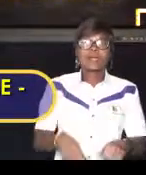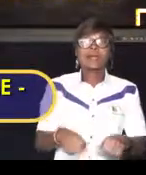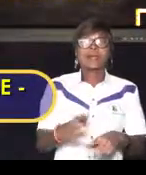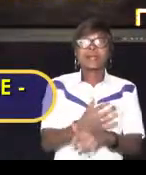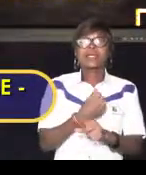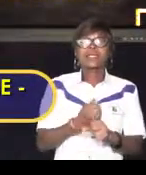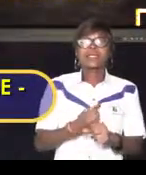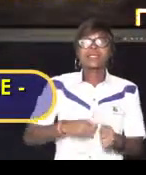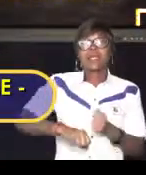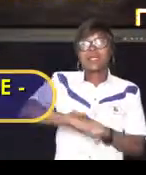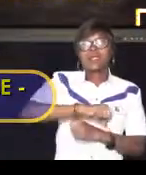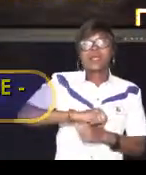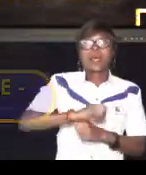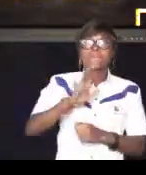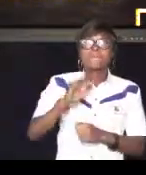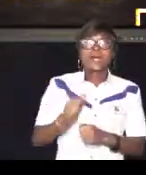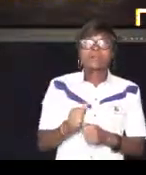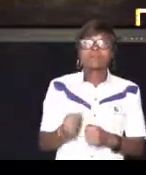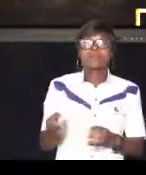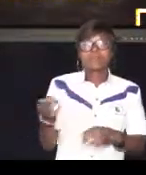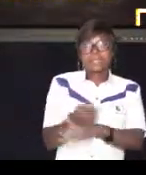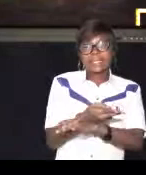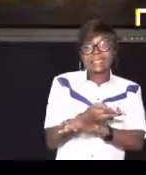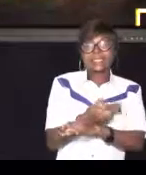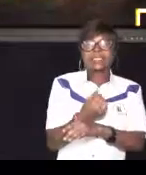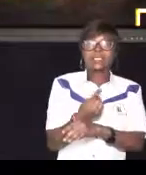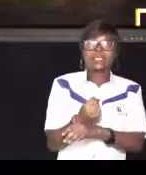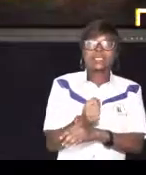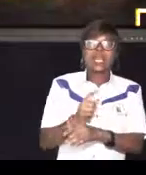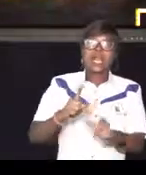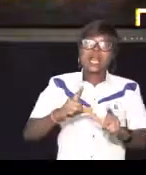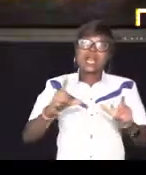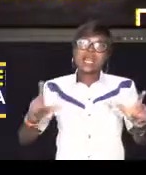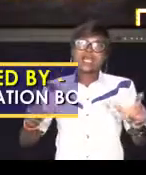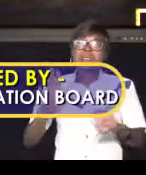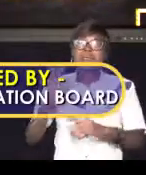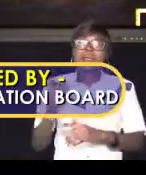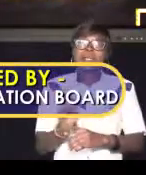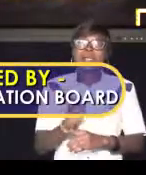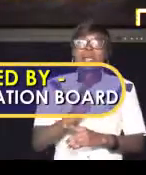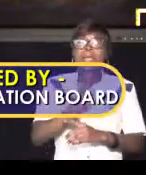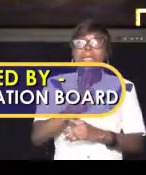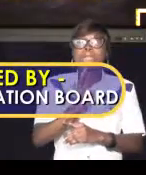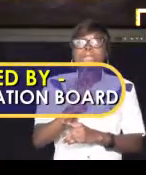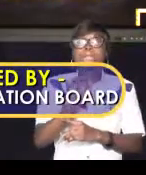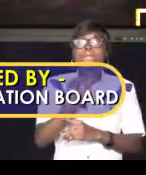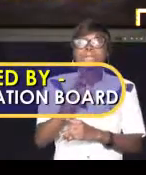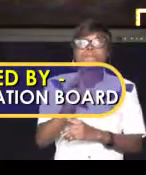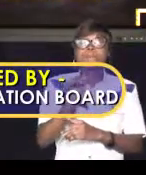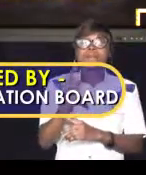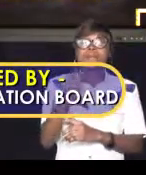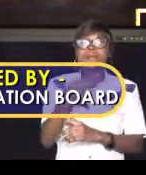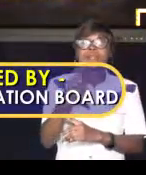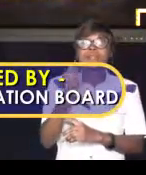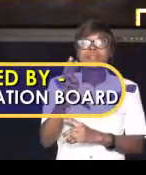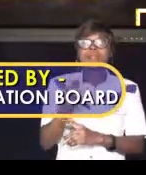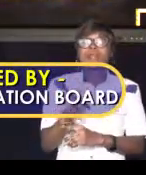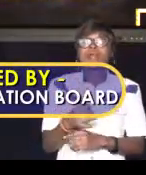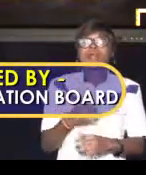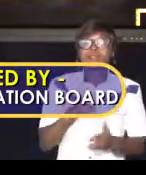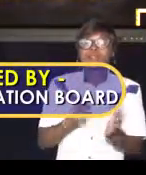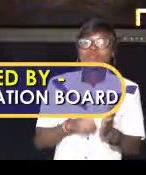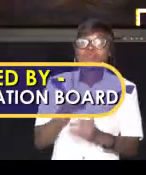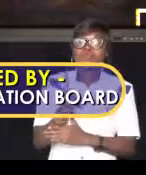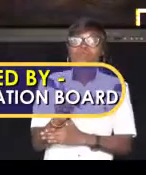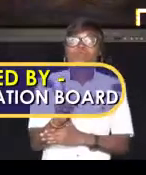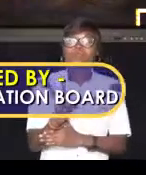multiplying the length by the breadth, or the breadth by the length. We'll get it. So for this one, 9. This